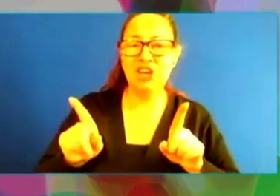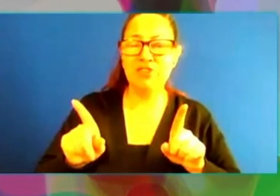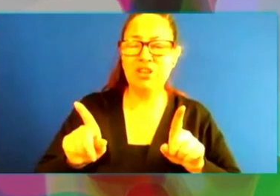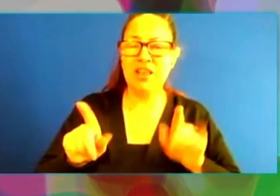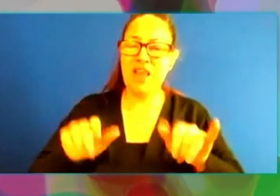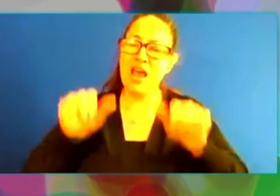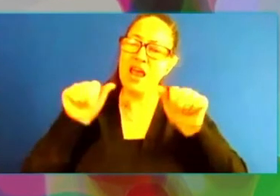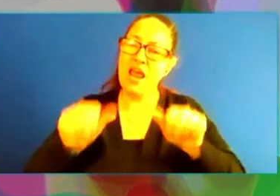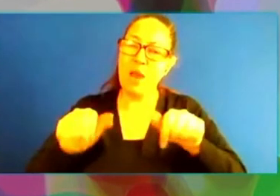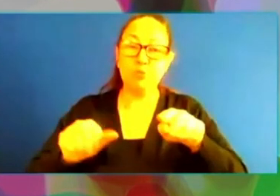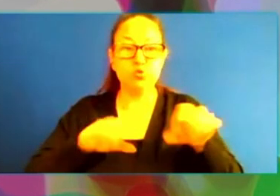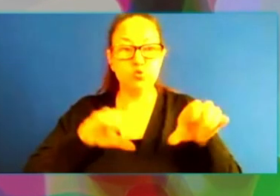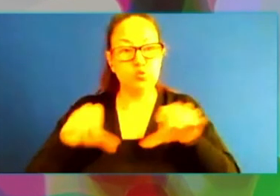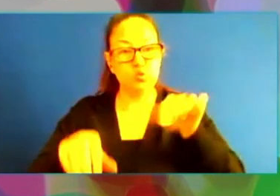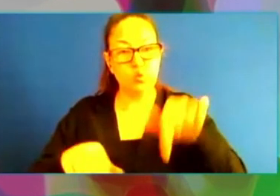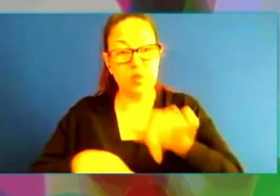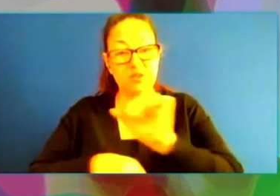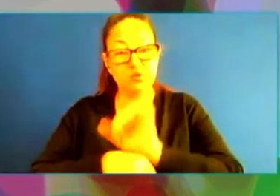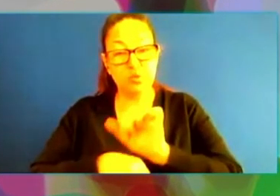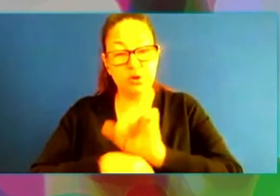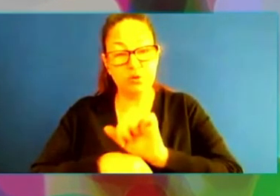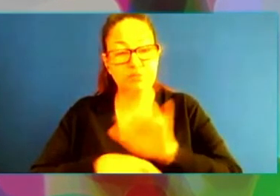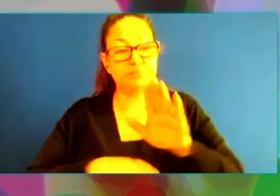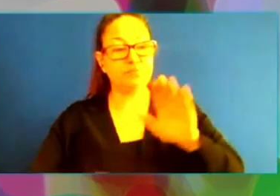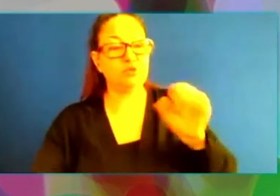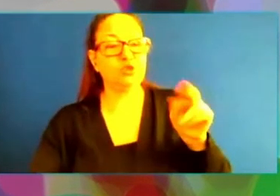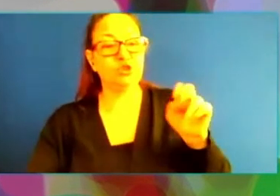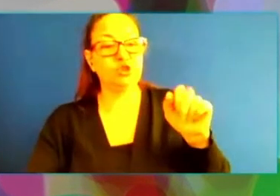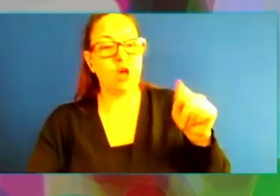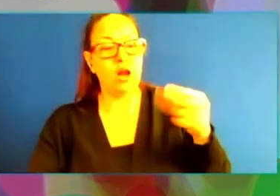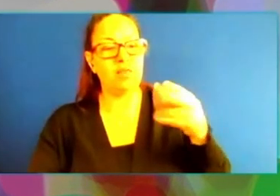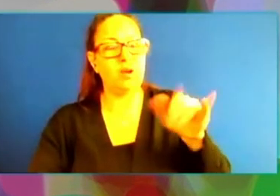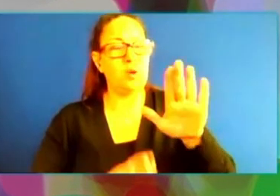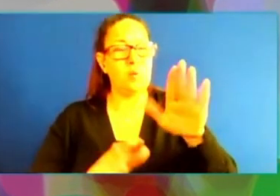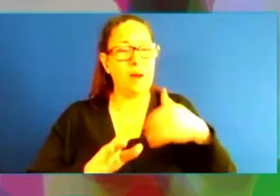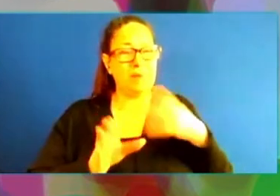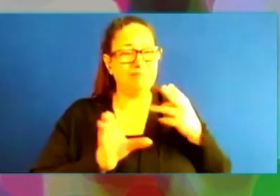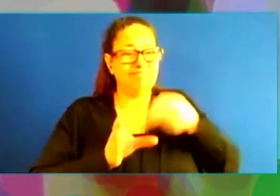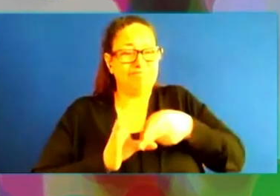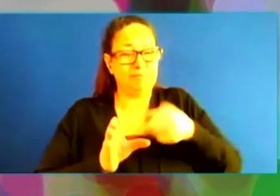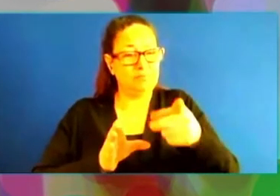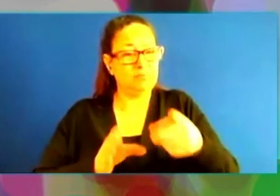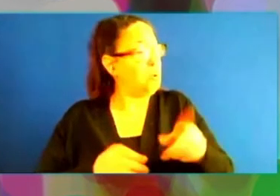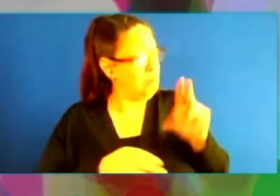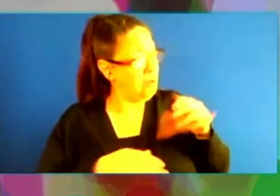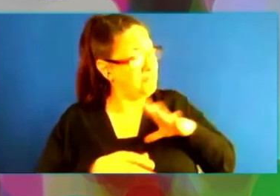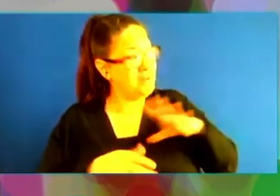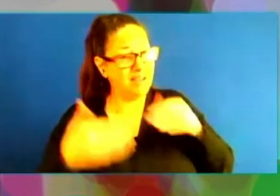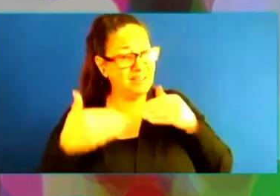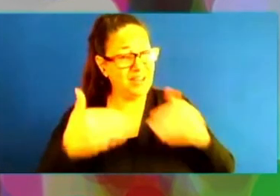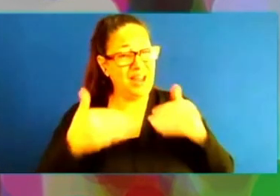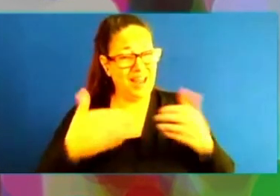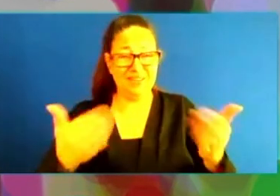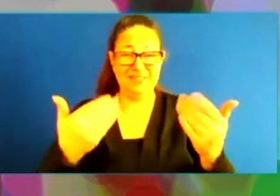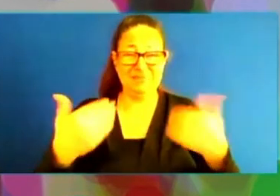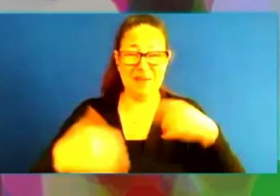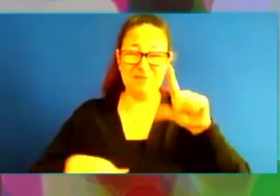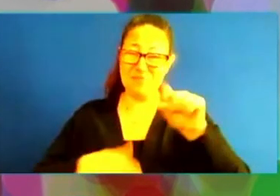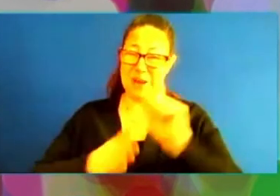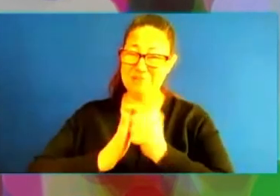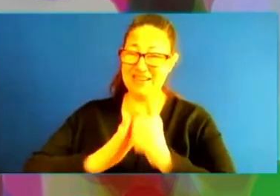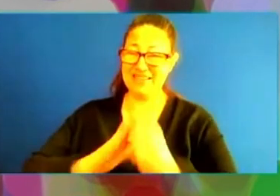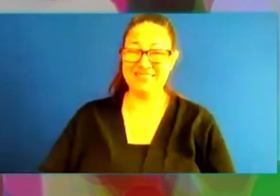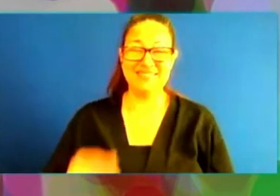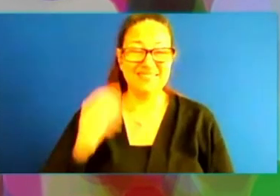you to do this work. Let me jump in really quickly. I'll be really fast, and I'm so glad you can take time. We got 20 minutes.